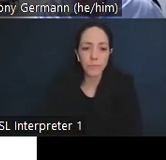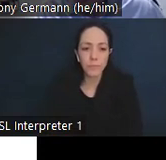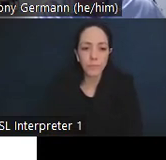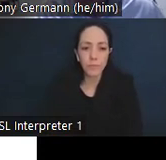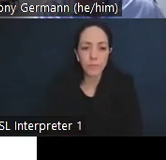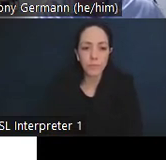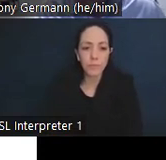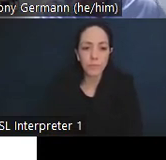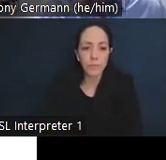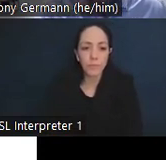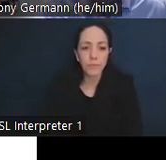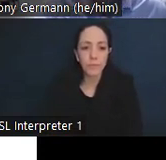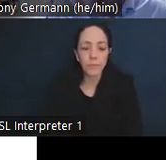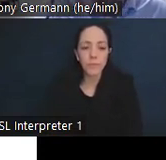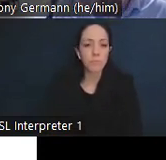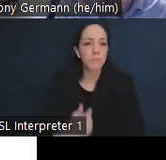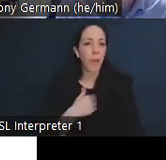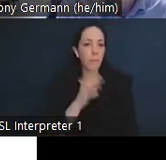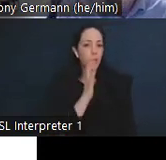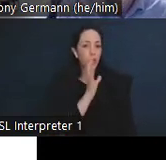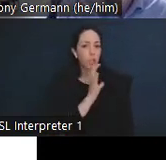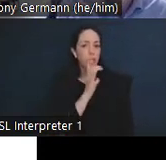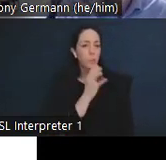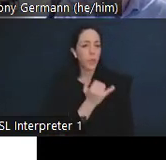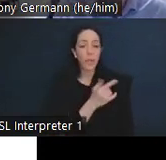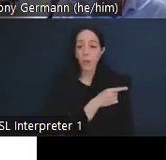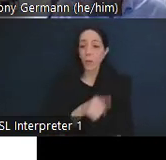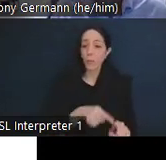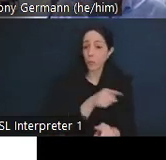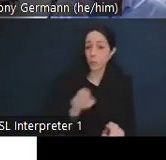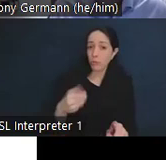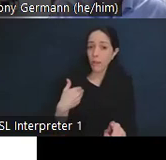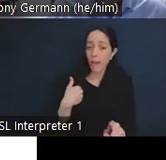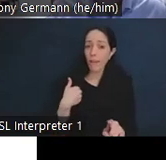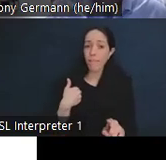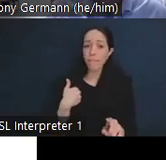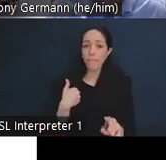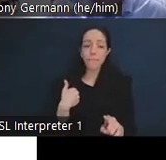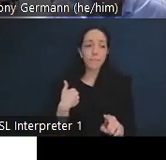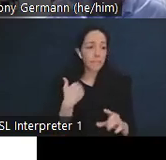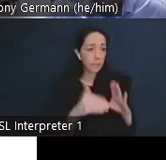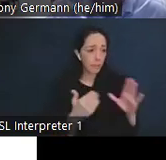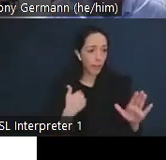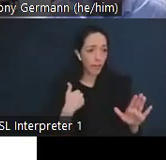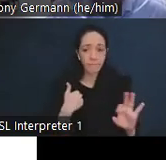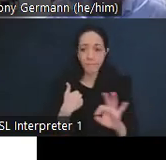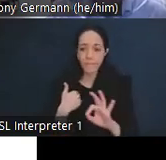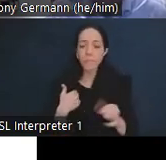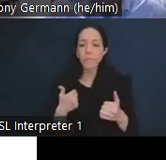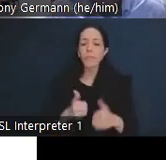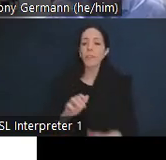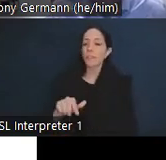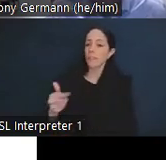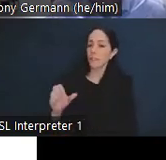email. So you should have that in your email from yesterday at 4:08 p.m. All right, Sarah. And